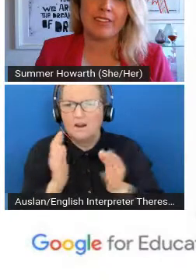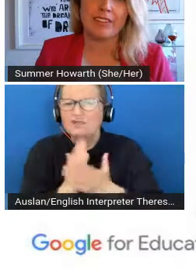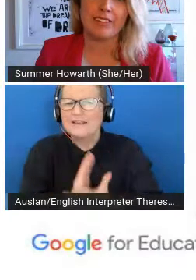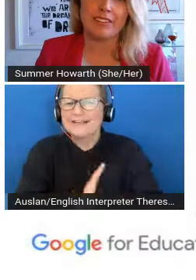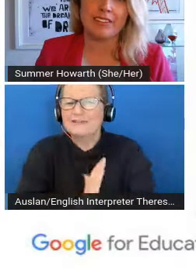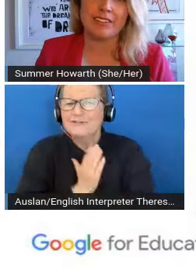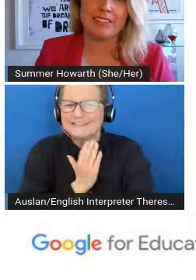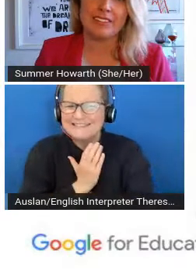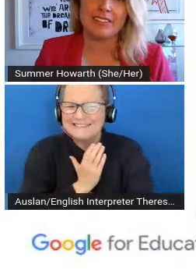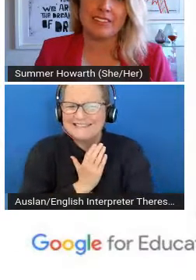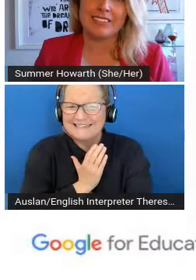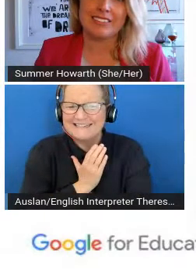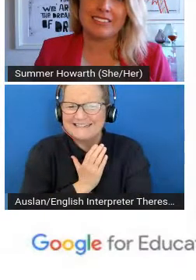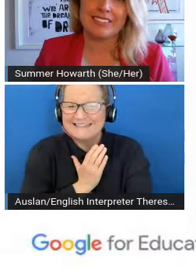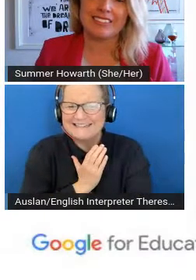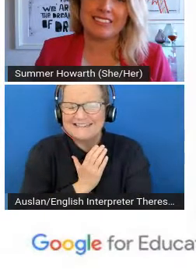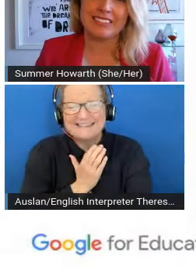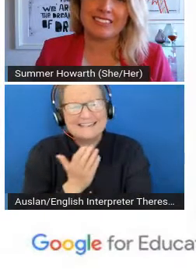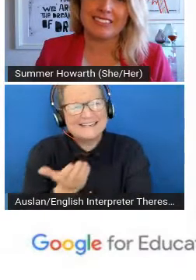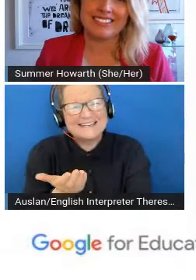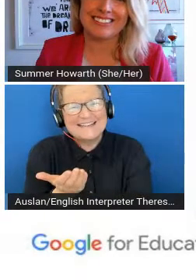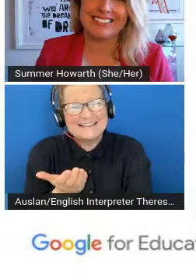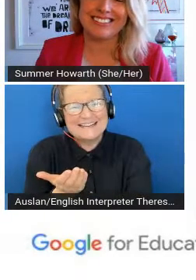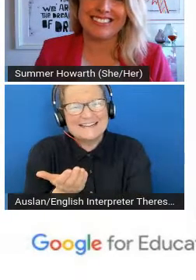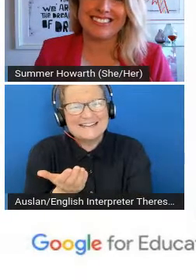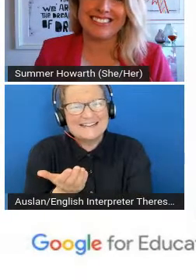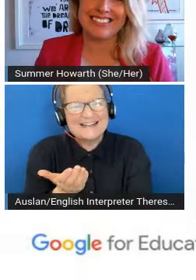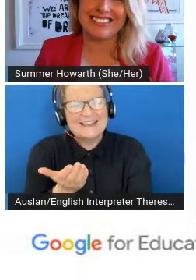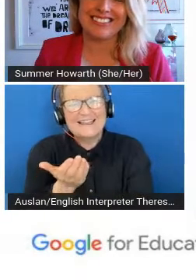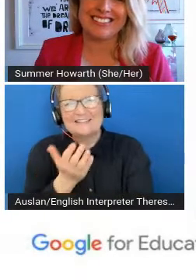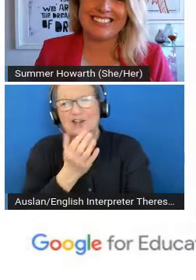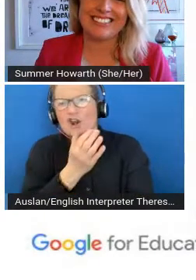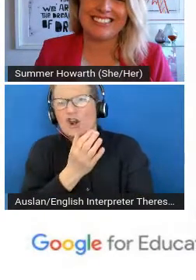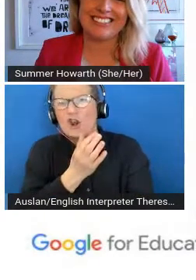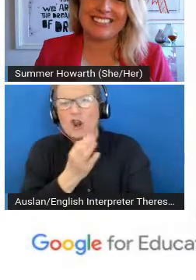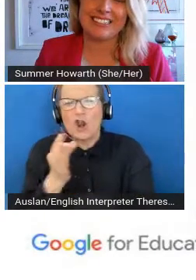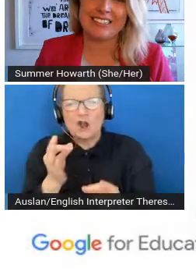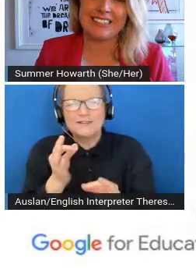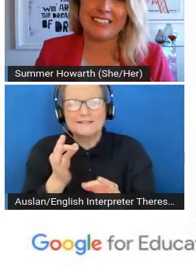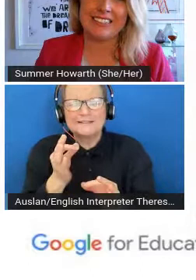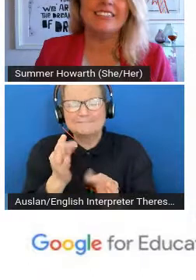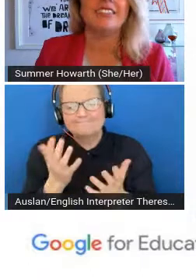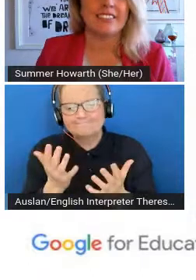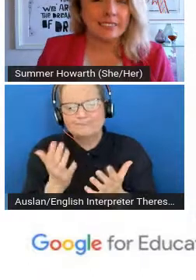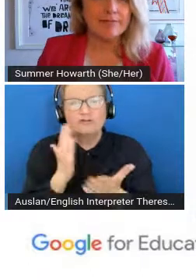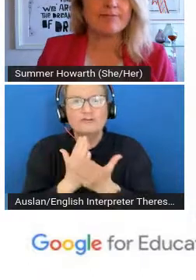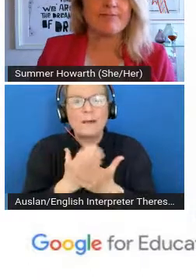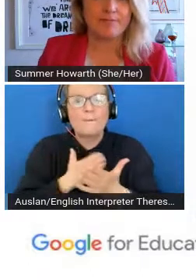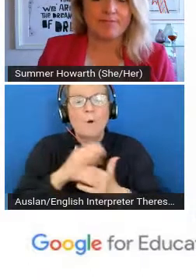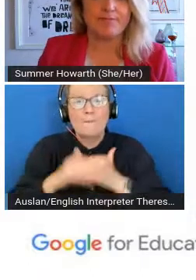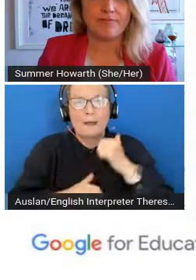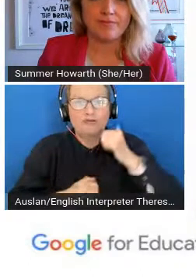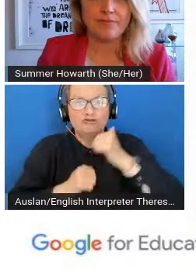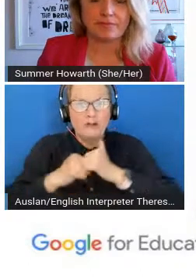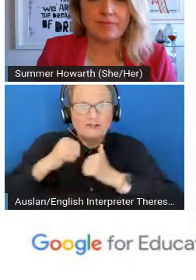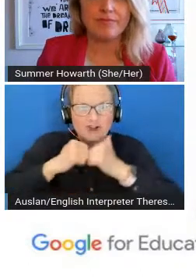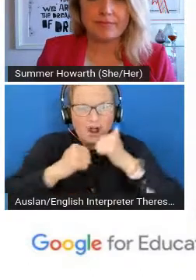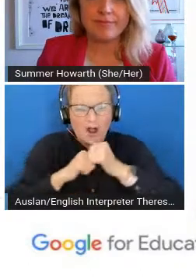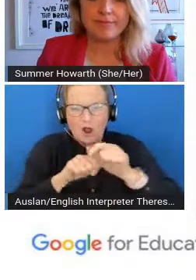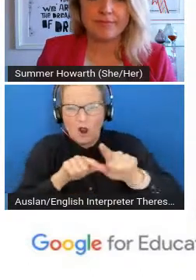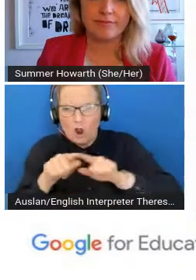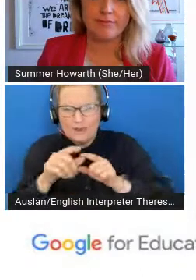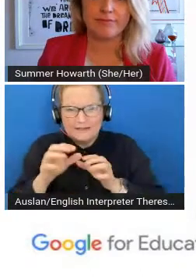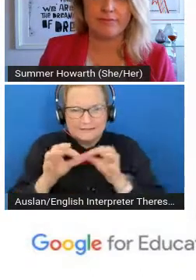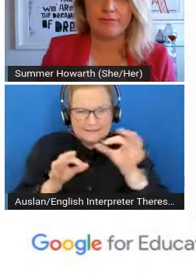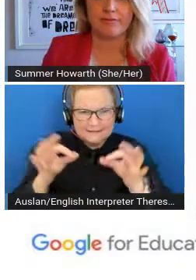not the antithesis of a lesson plan, but really a structure, a way to look at learning design, which is